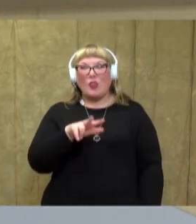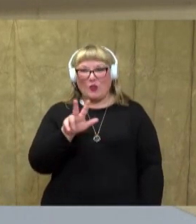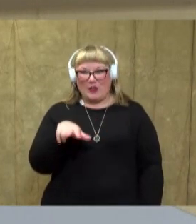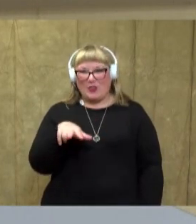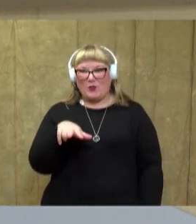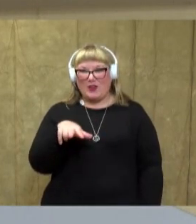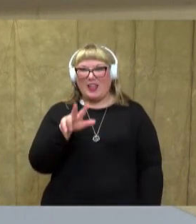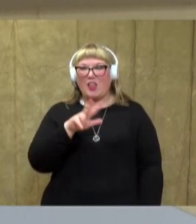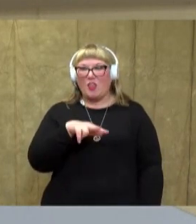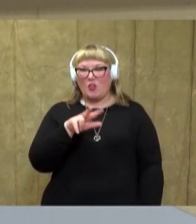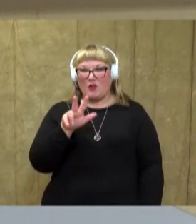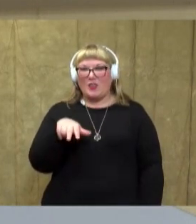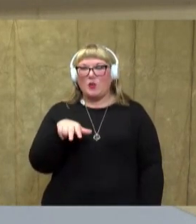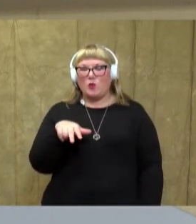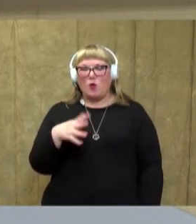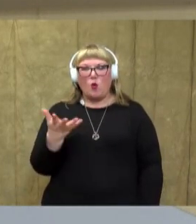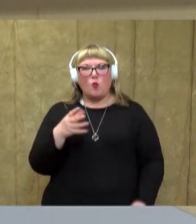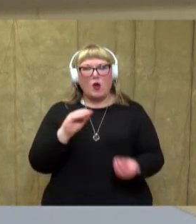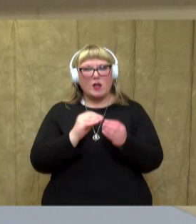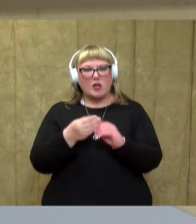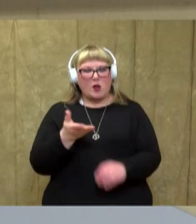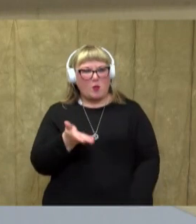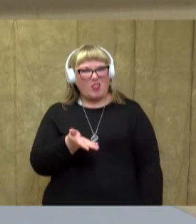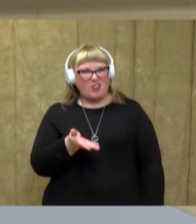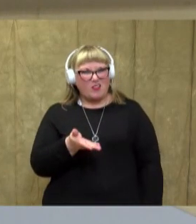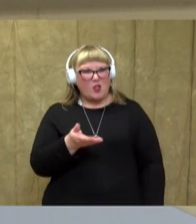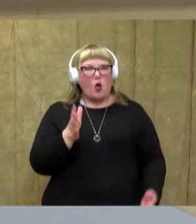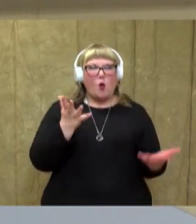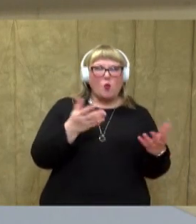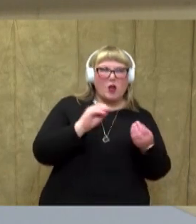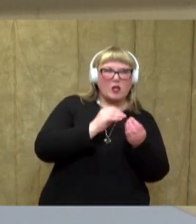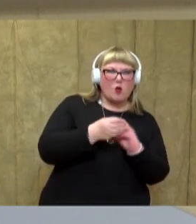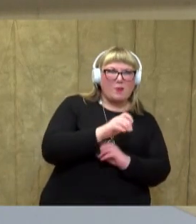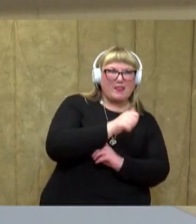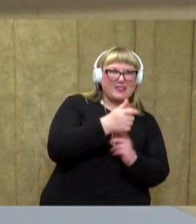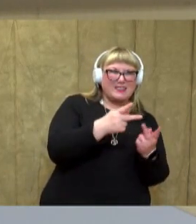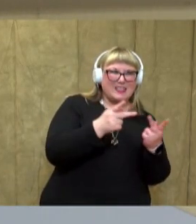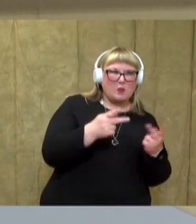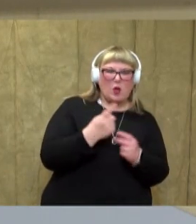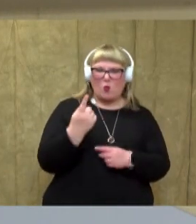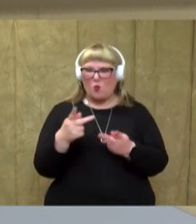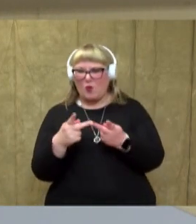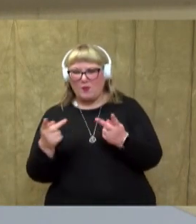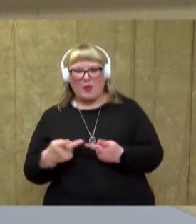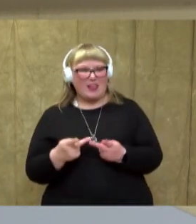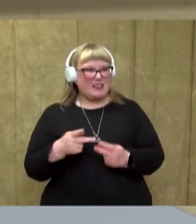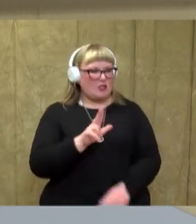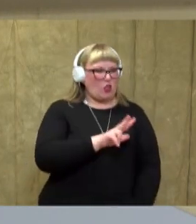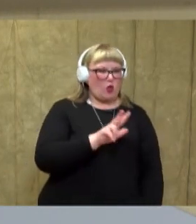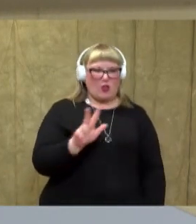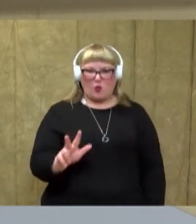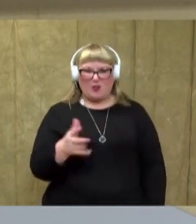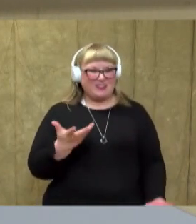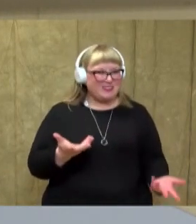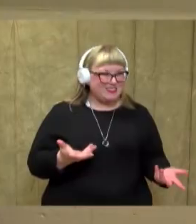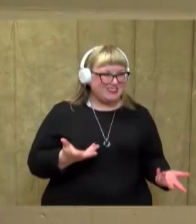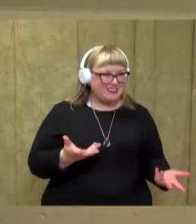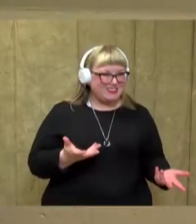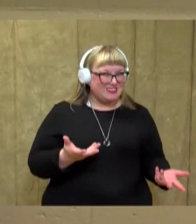33. What number do you think will be in the tens and the ones place of 33?